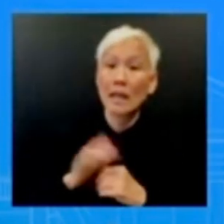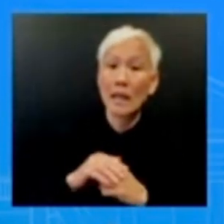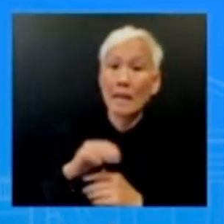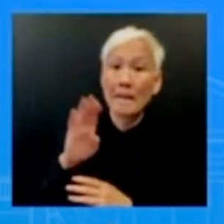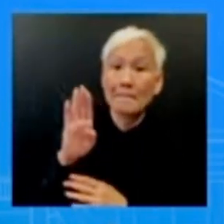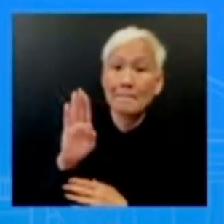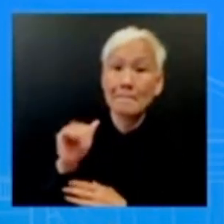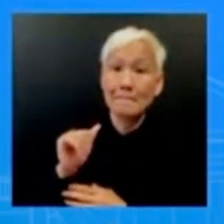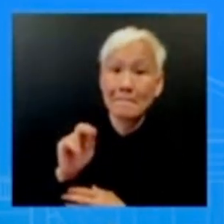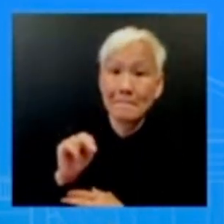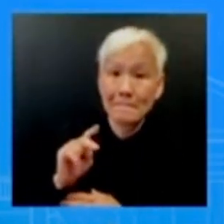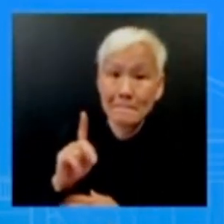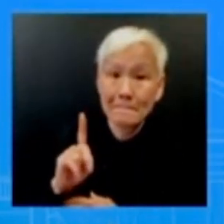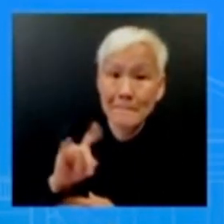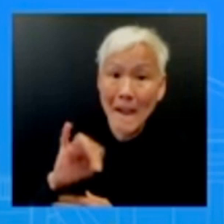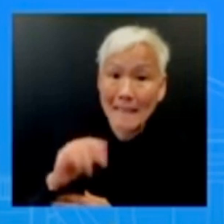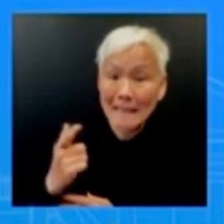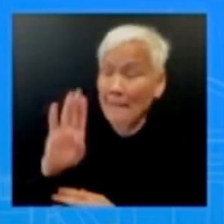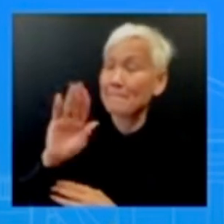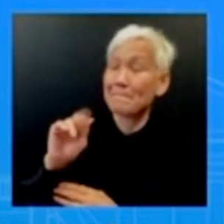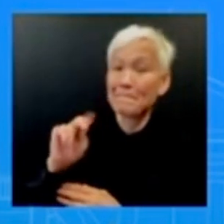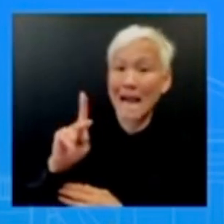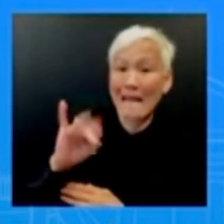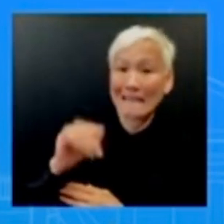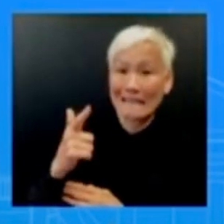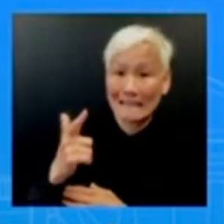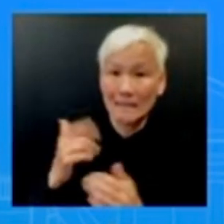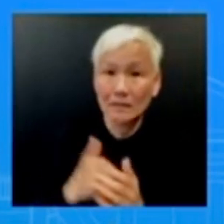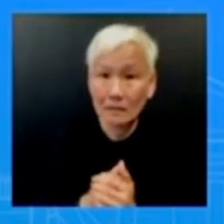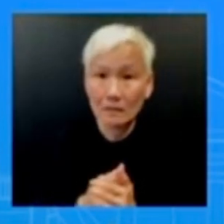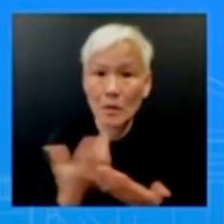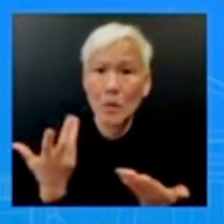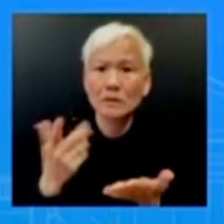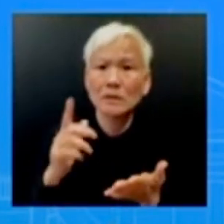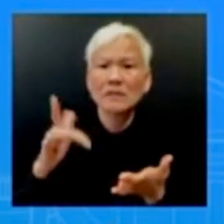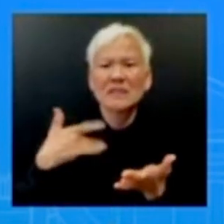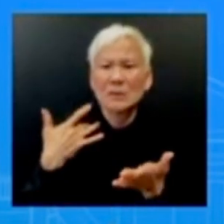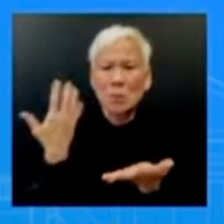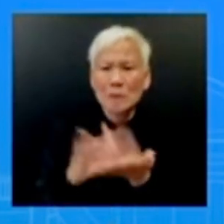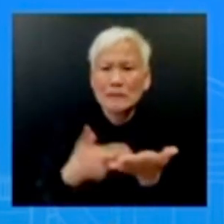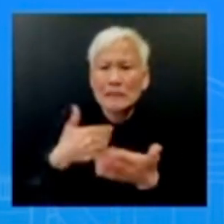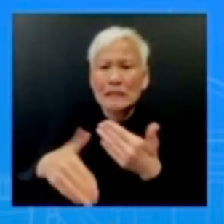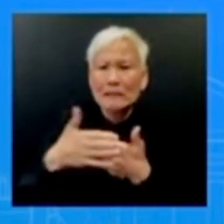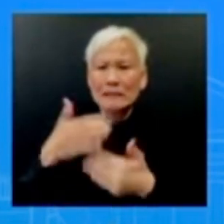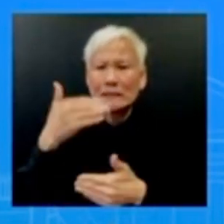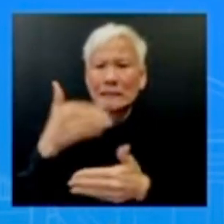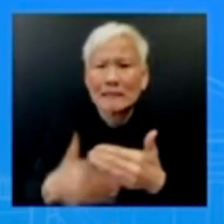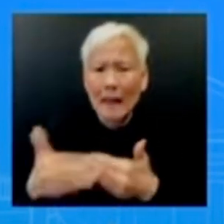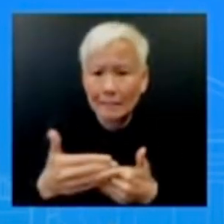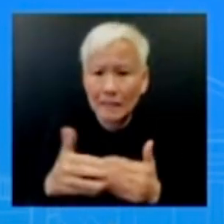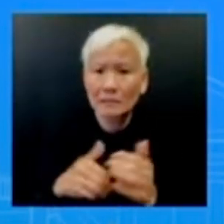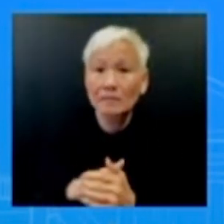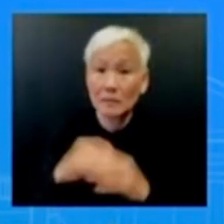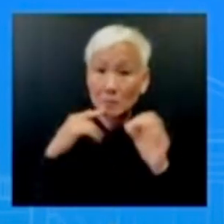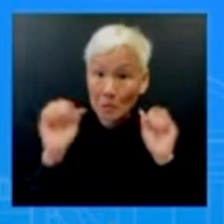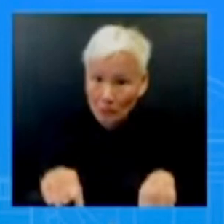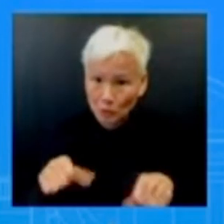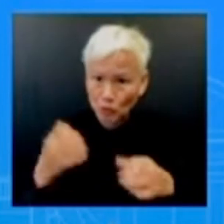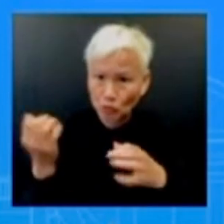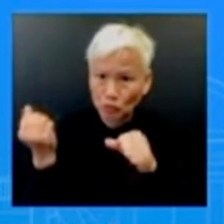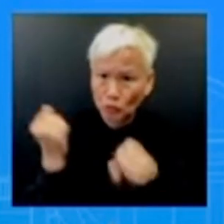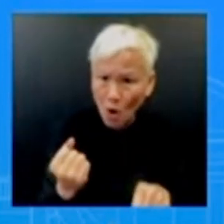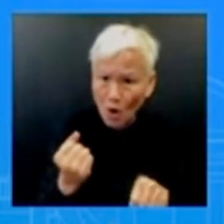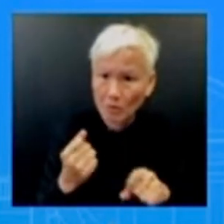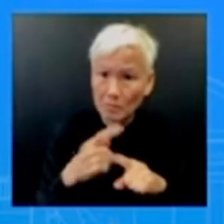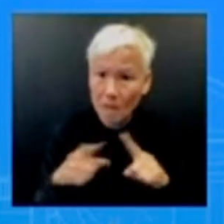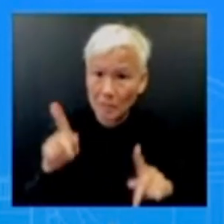next steps in this? You expressed confidence that the banking system is strong, but there's still some jitters out there. Understood. Look,